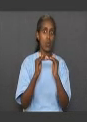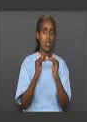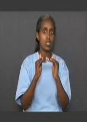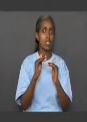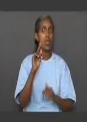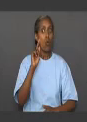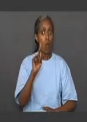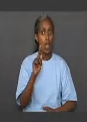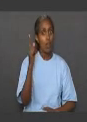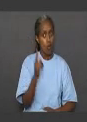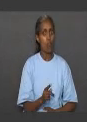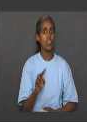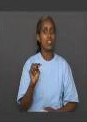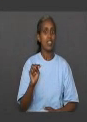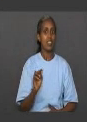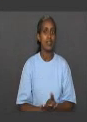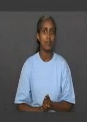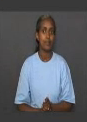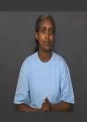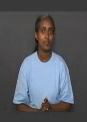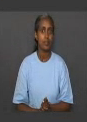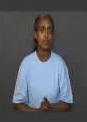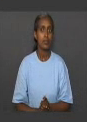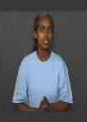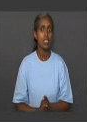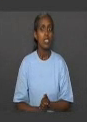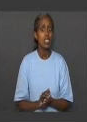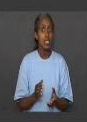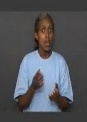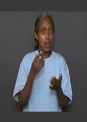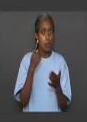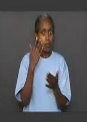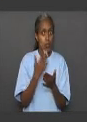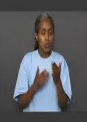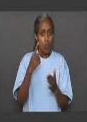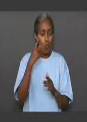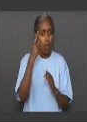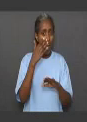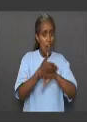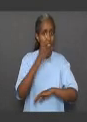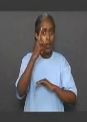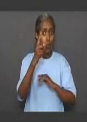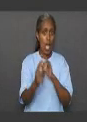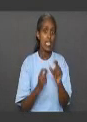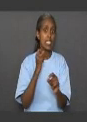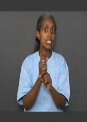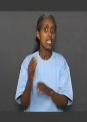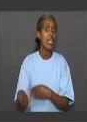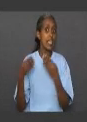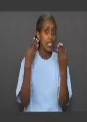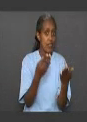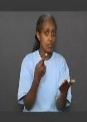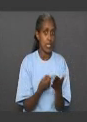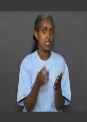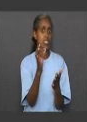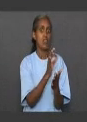1 over n. The amount after 1 year is given by this